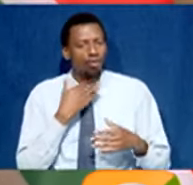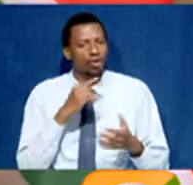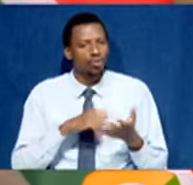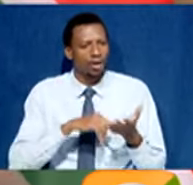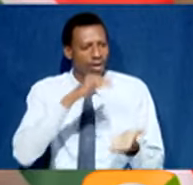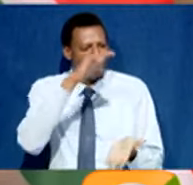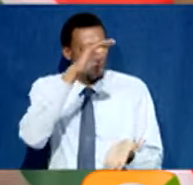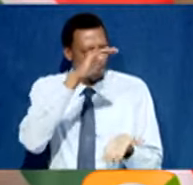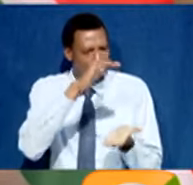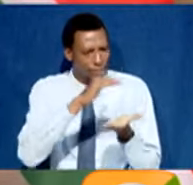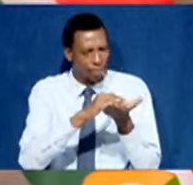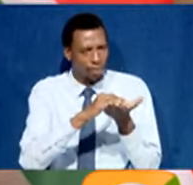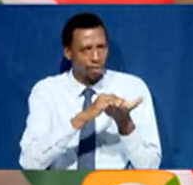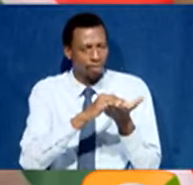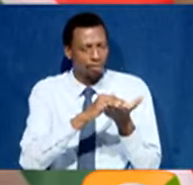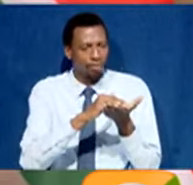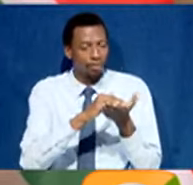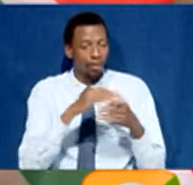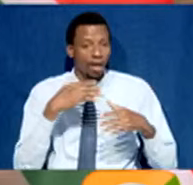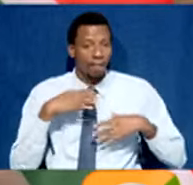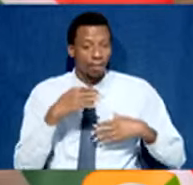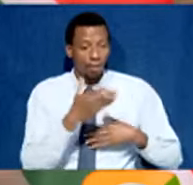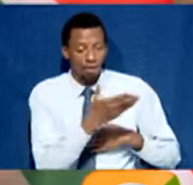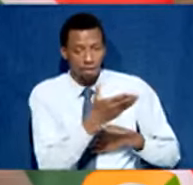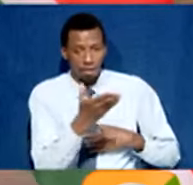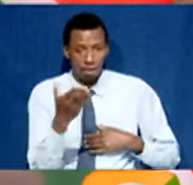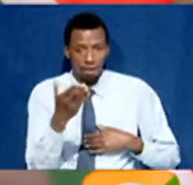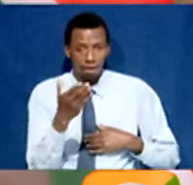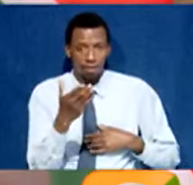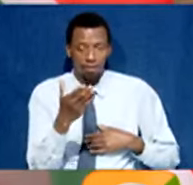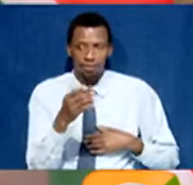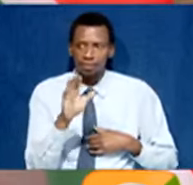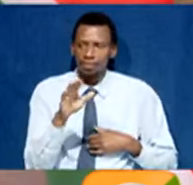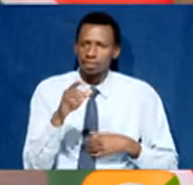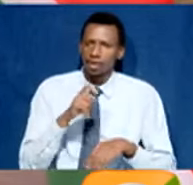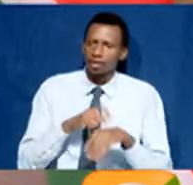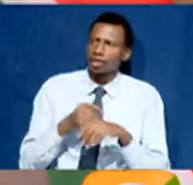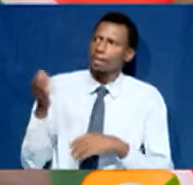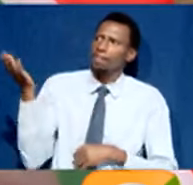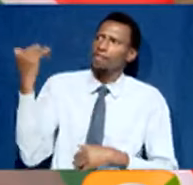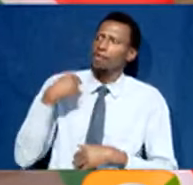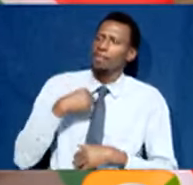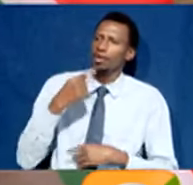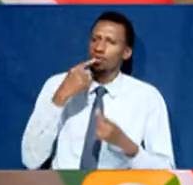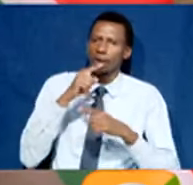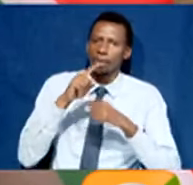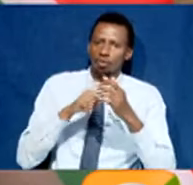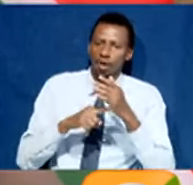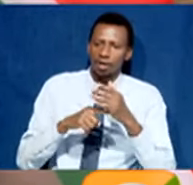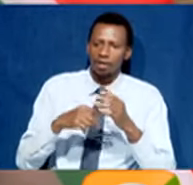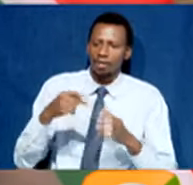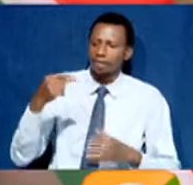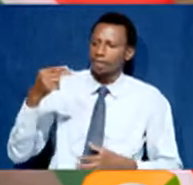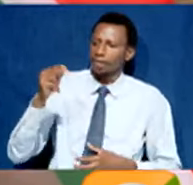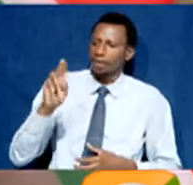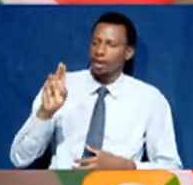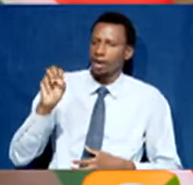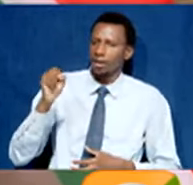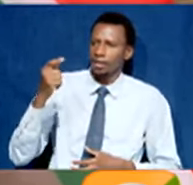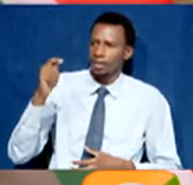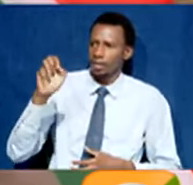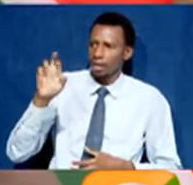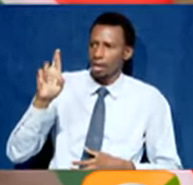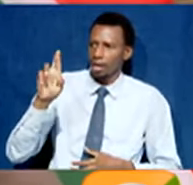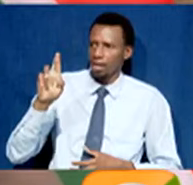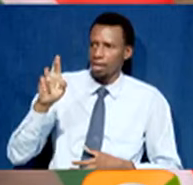the majority of the people who are, when I spoke about hustlers, people thought I was not serious.